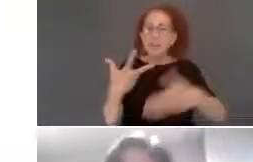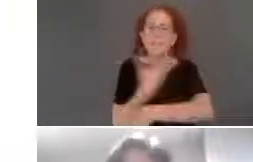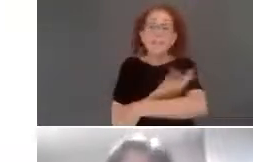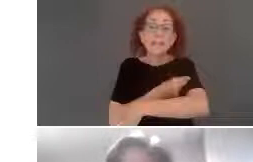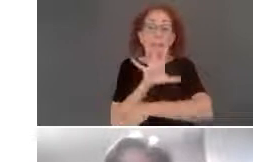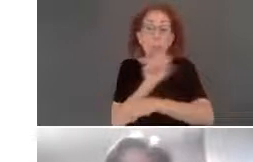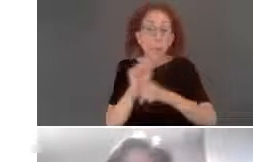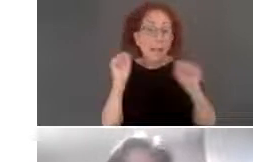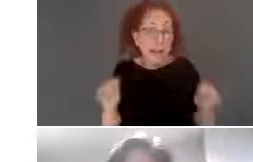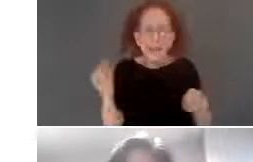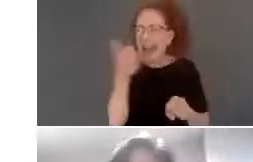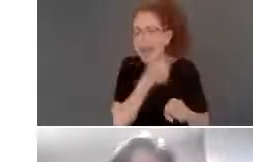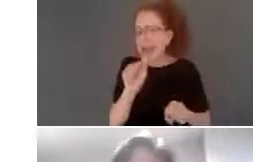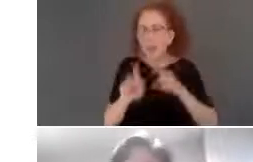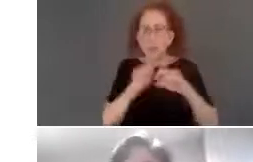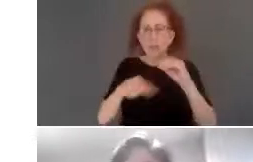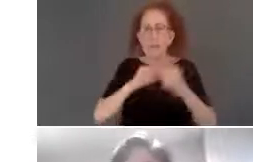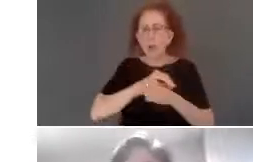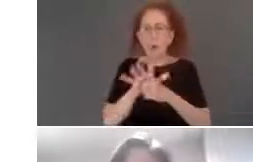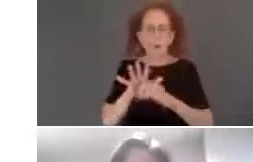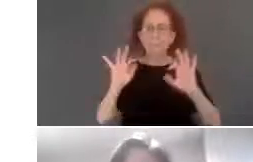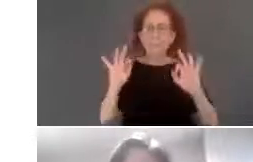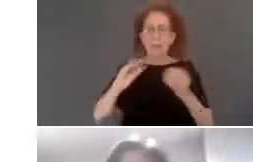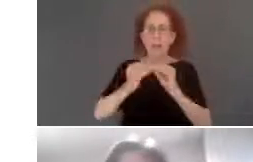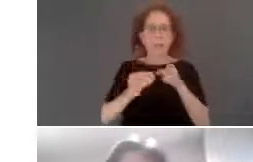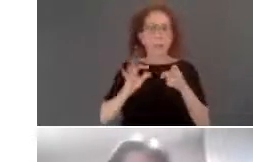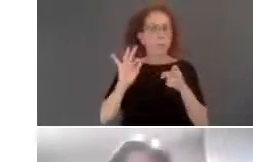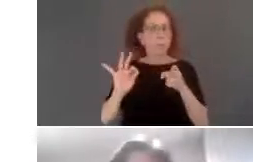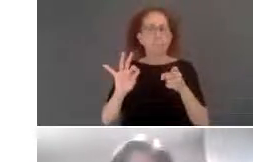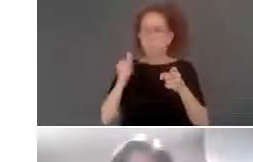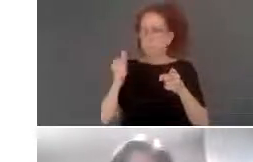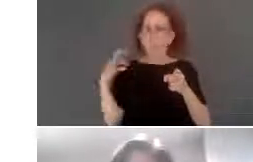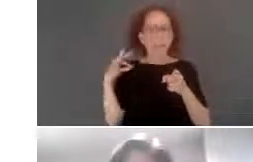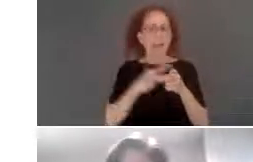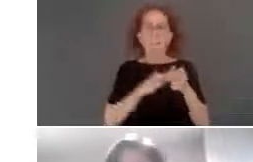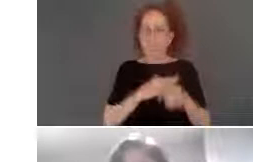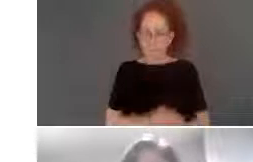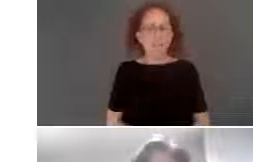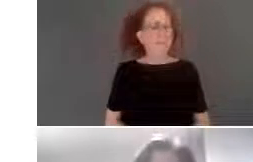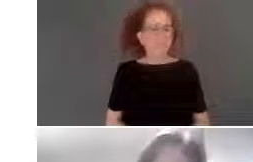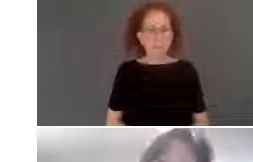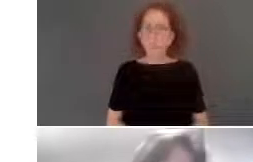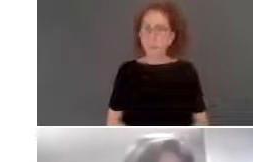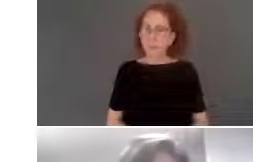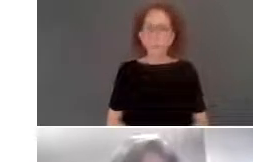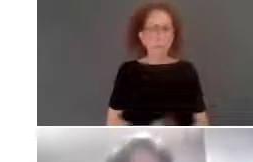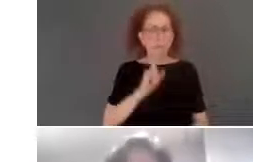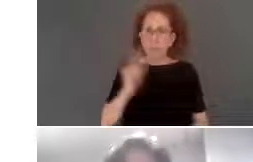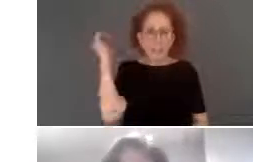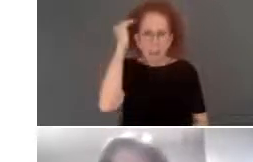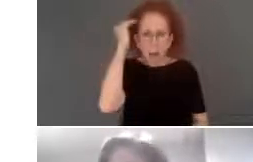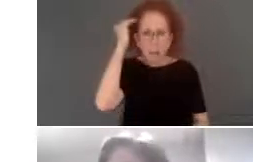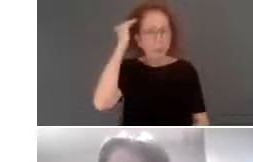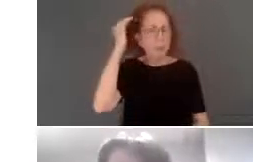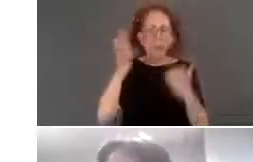appointments, any questions that you have about COVID. It's a really great staff that is super knowledgeable about all things